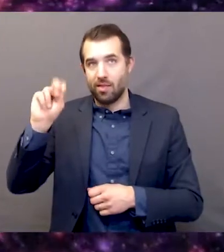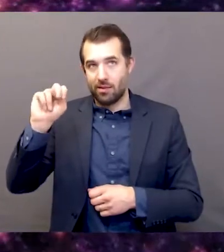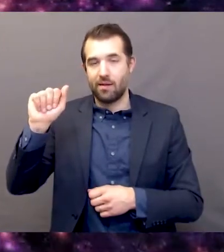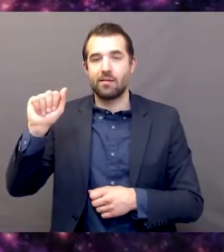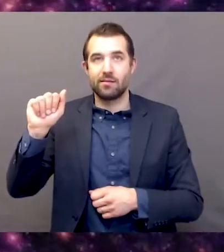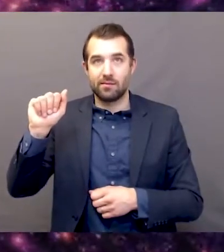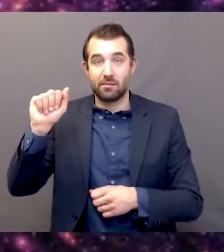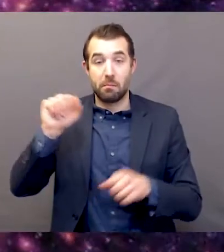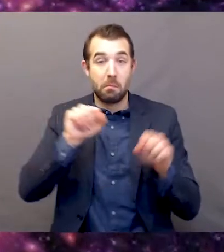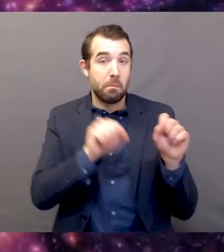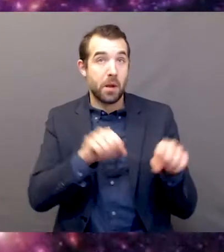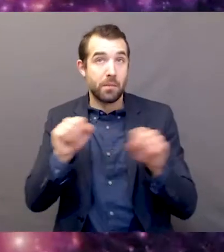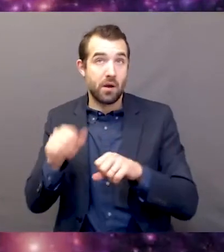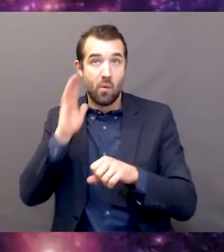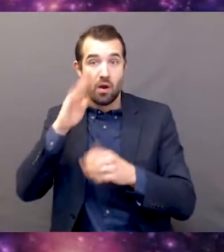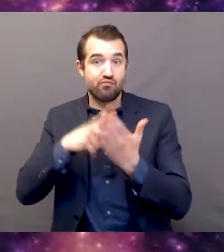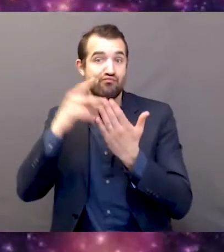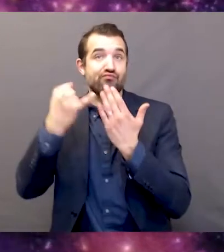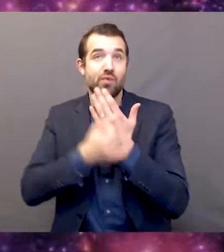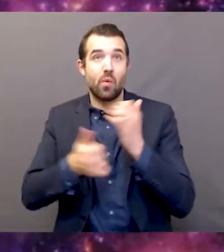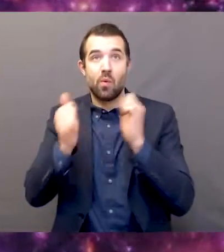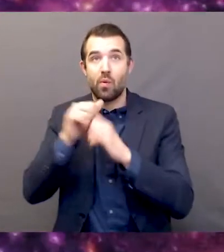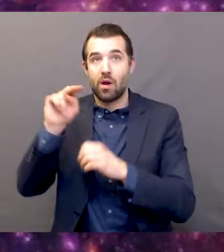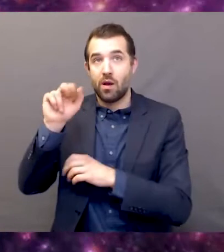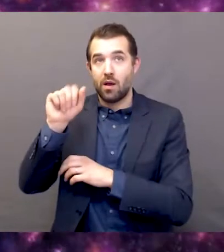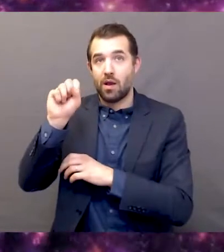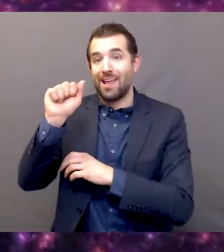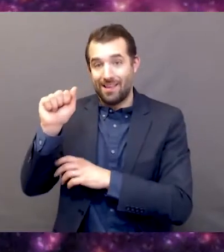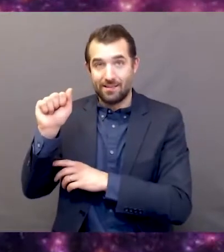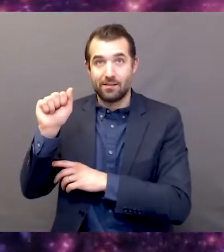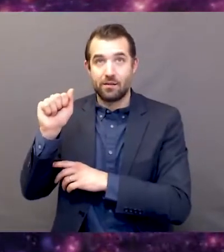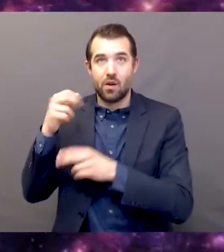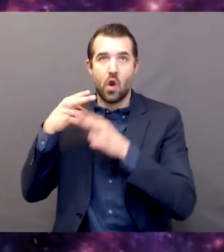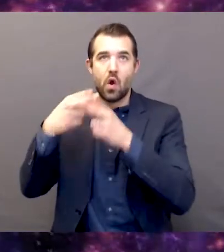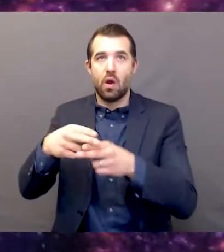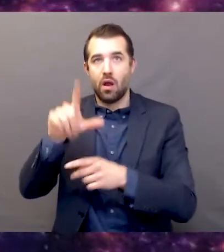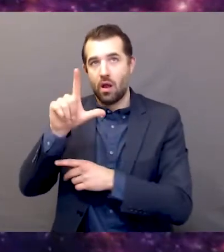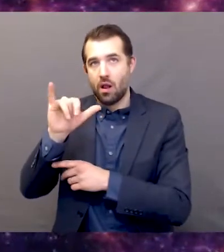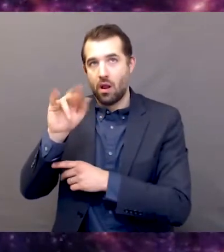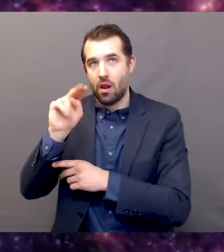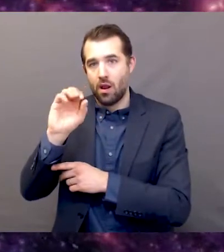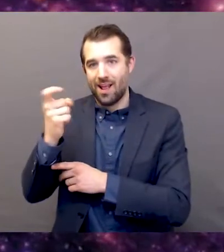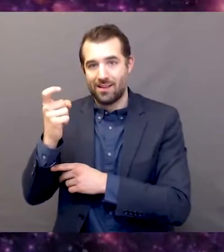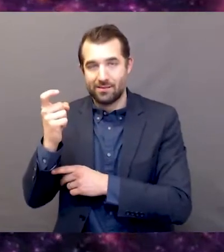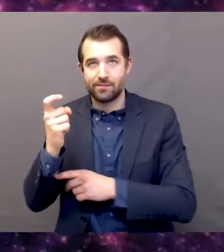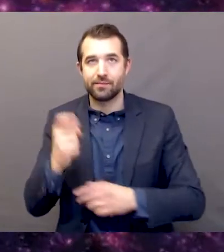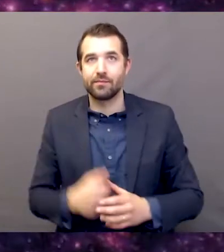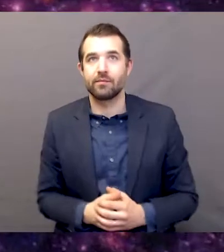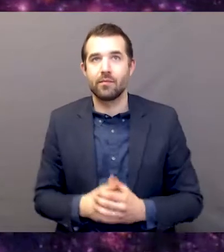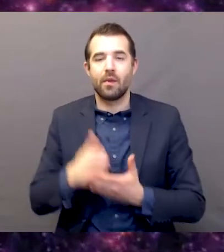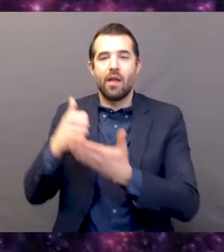possibly still under study with NASA called LINX. And all these missions will bring the next revolution in